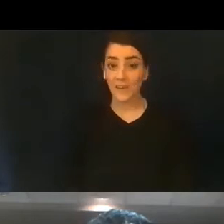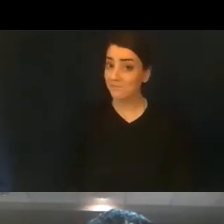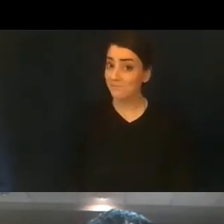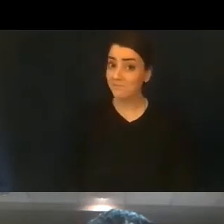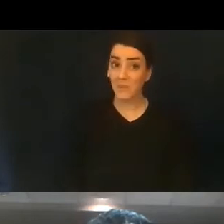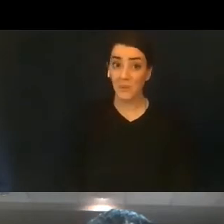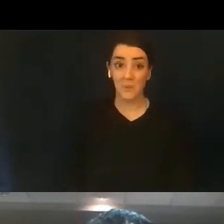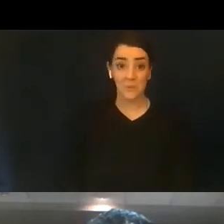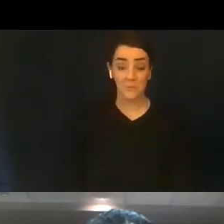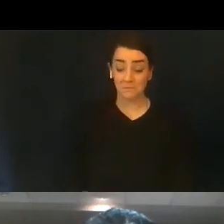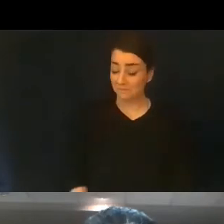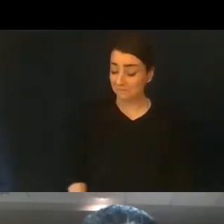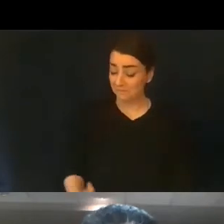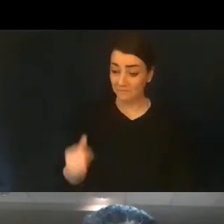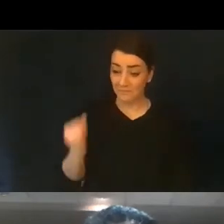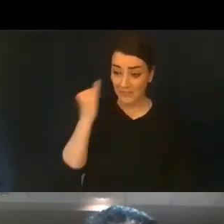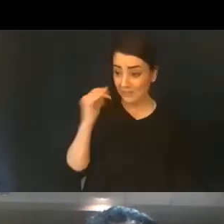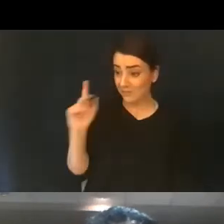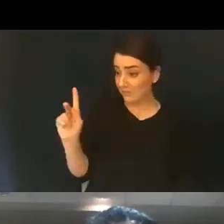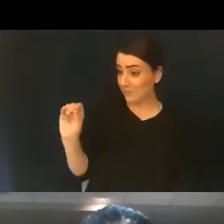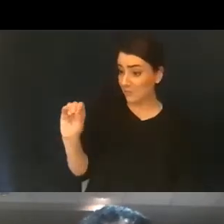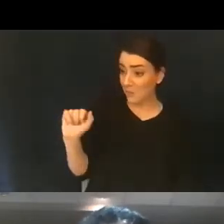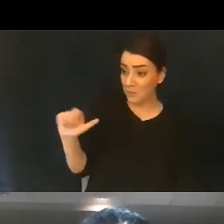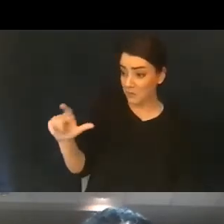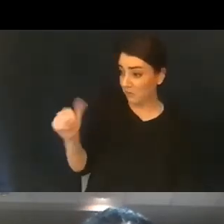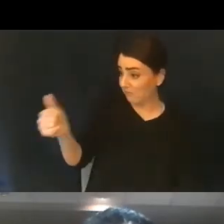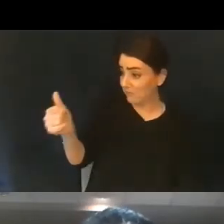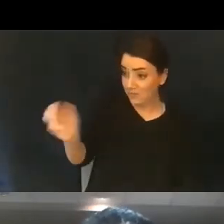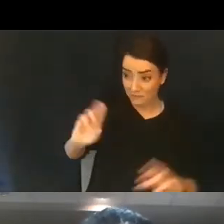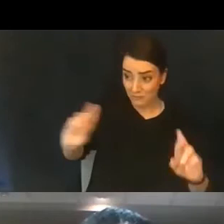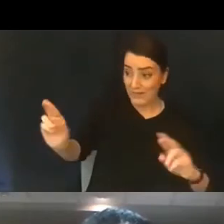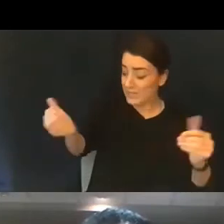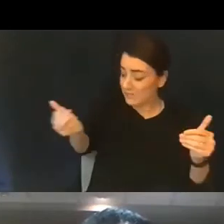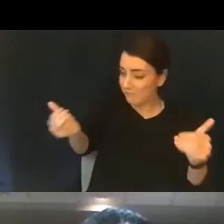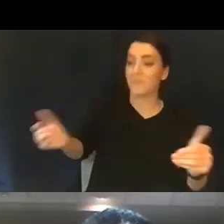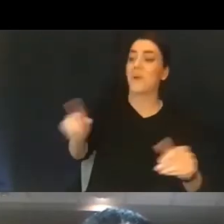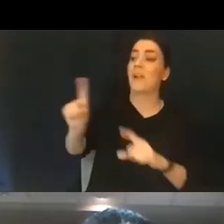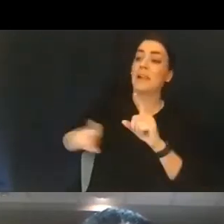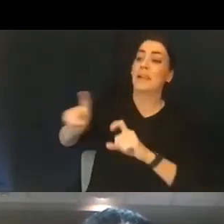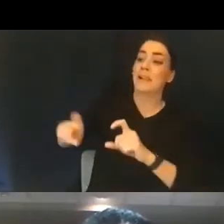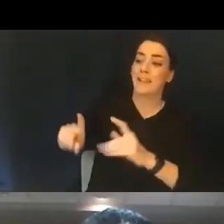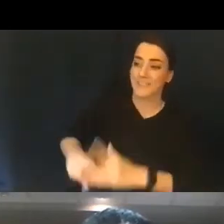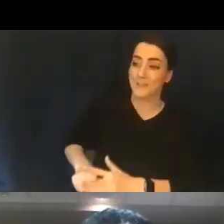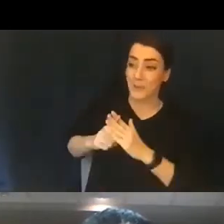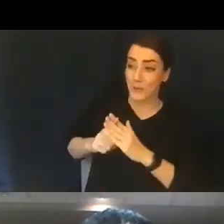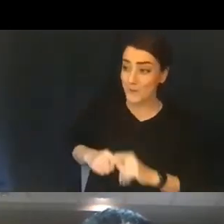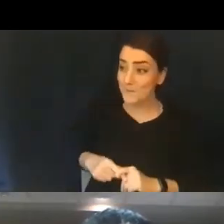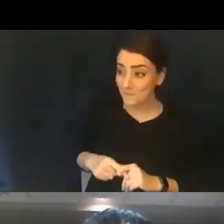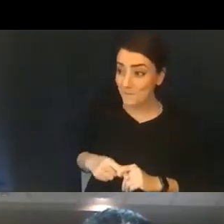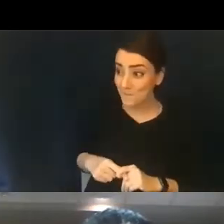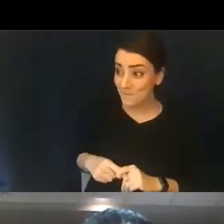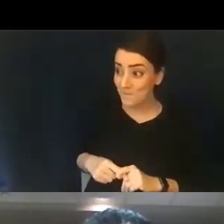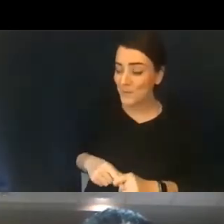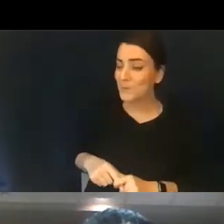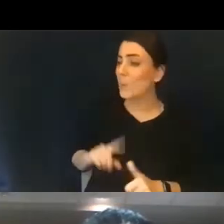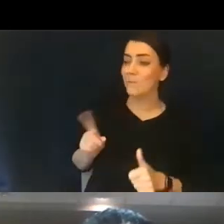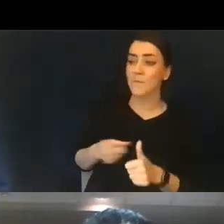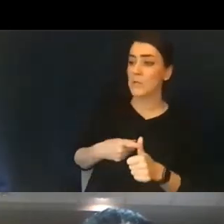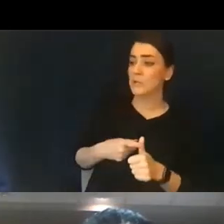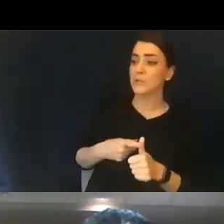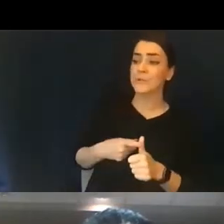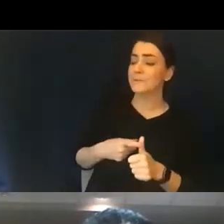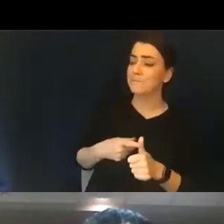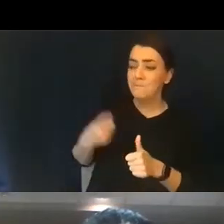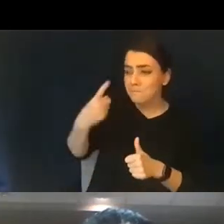if you're okay, I would jump right in maybe with the first question, and which is, could you share a little bit